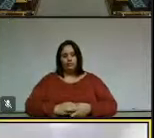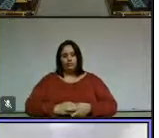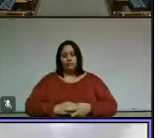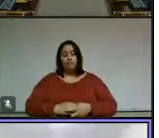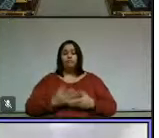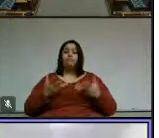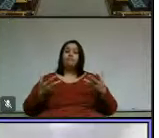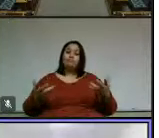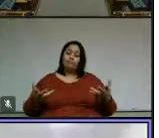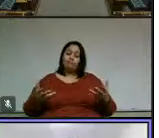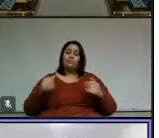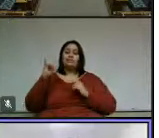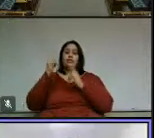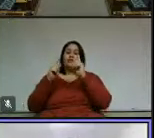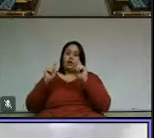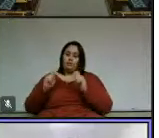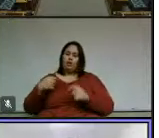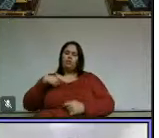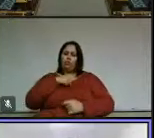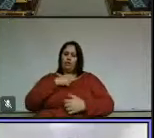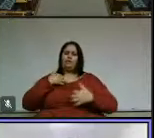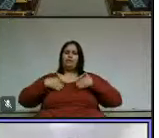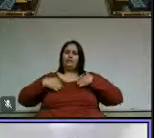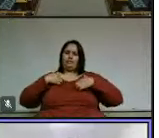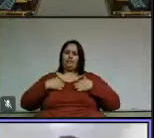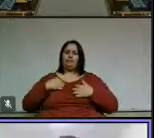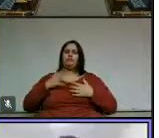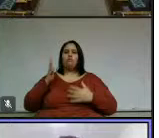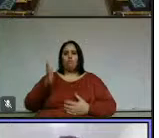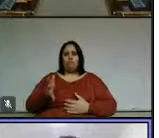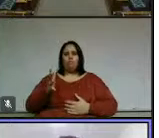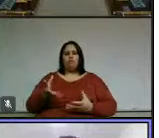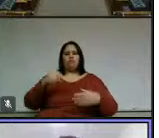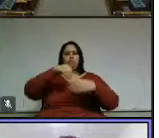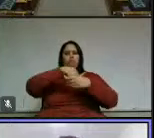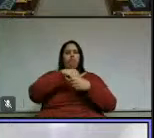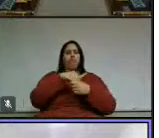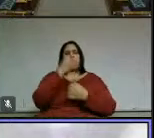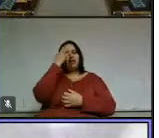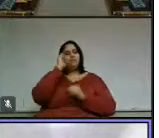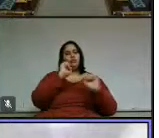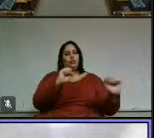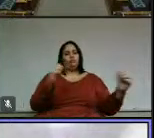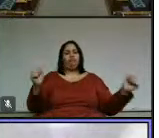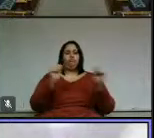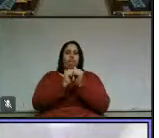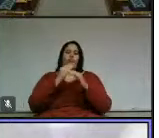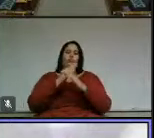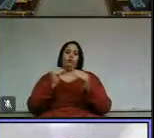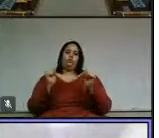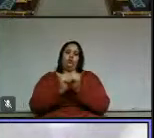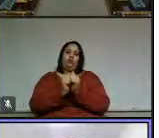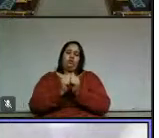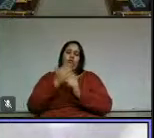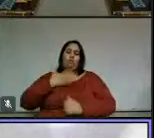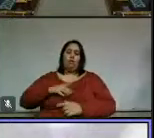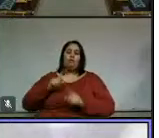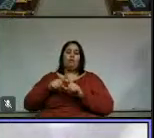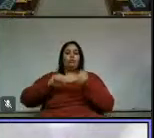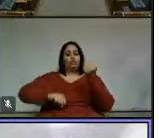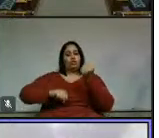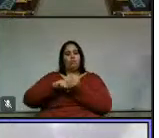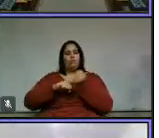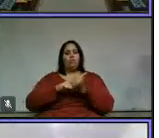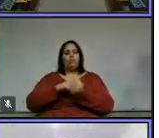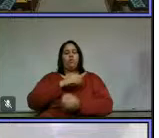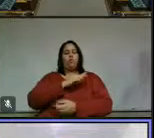Be that as it may, the City of Cape Town is eager for intergovernmental collaboration and support the increased effort being